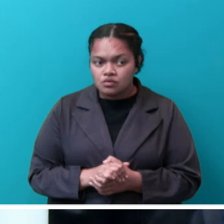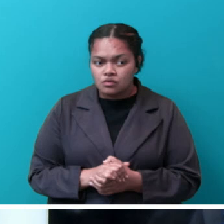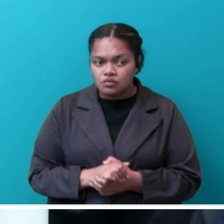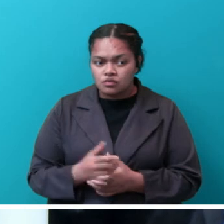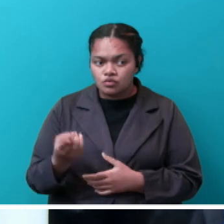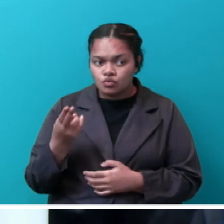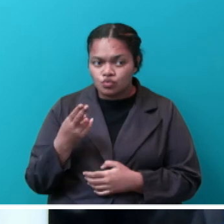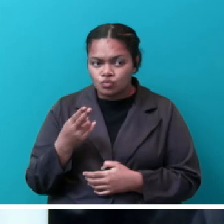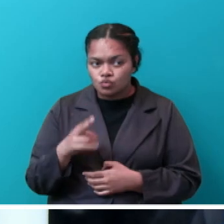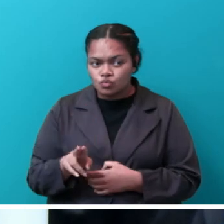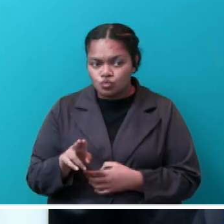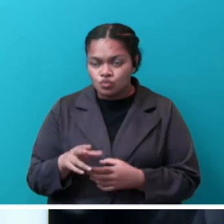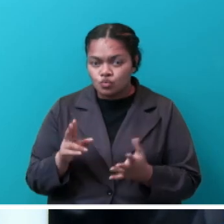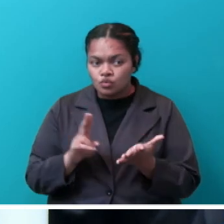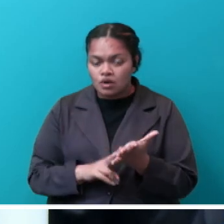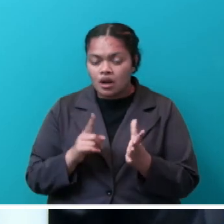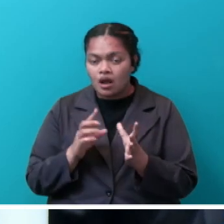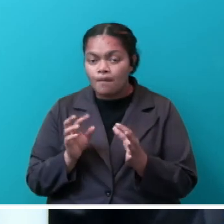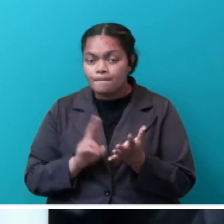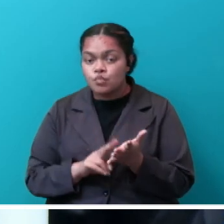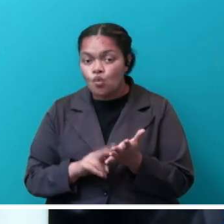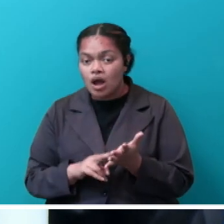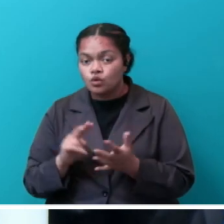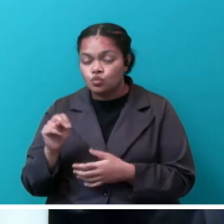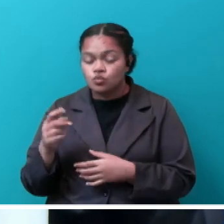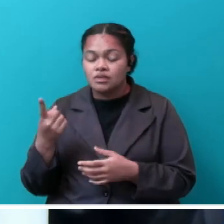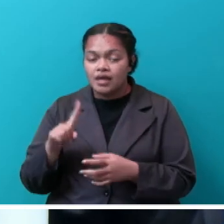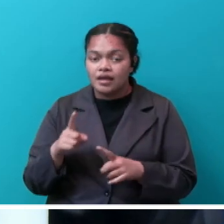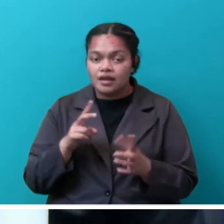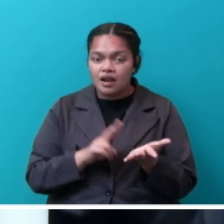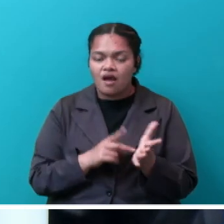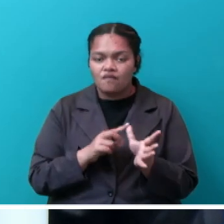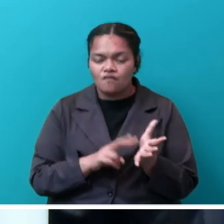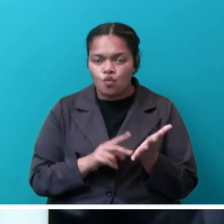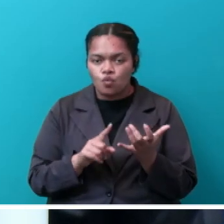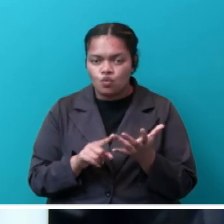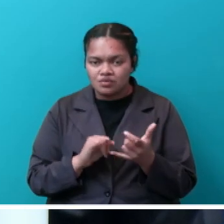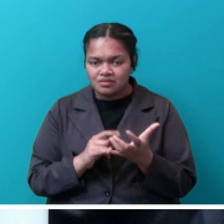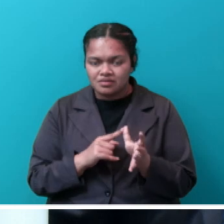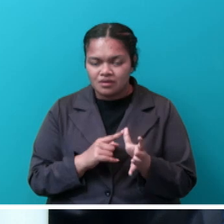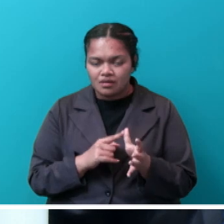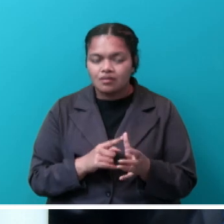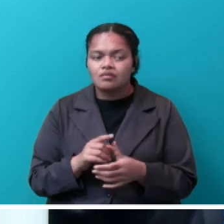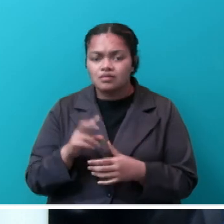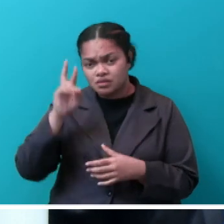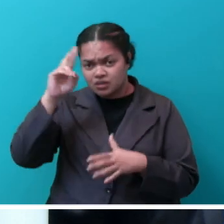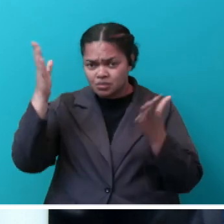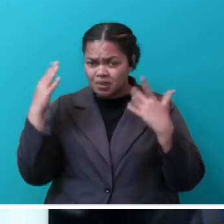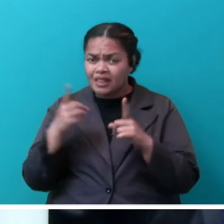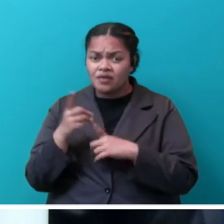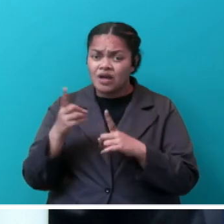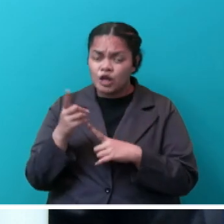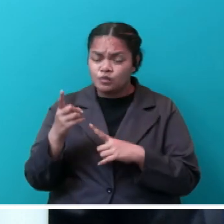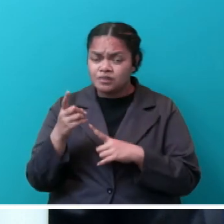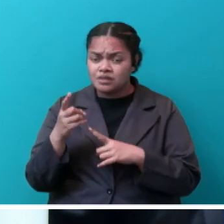group centres, one at Nabouwalu and the other one at Keiyasi in Nabouwalu. Mr. Speaker, sir, the development of